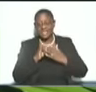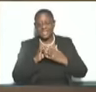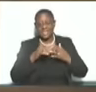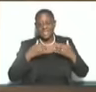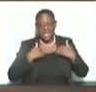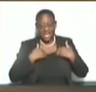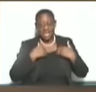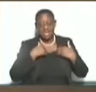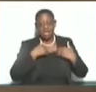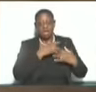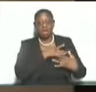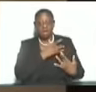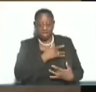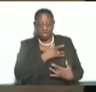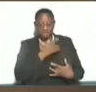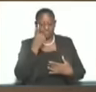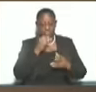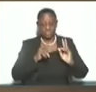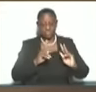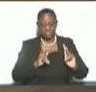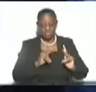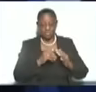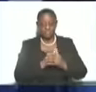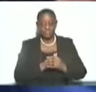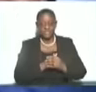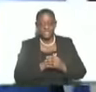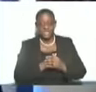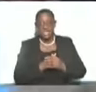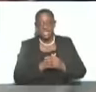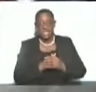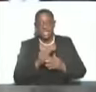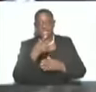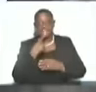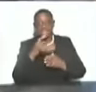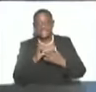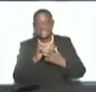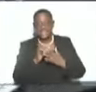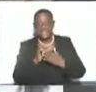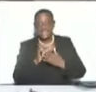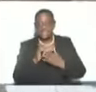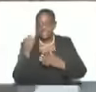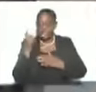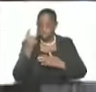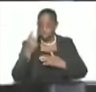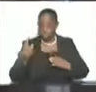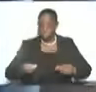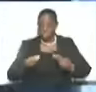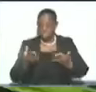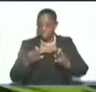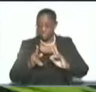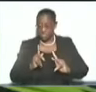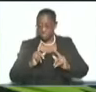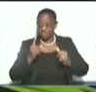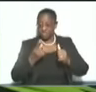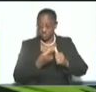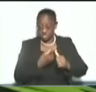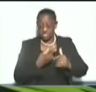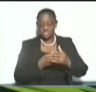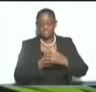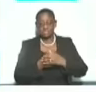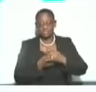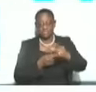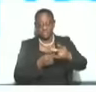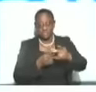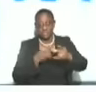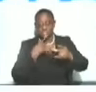says over his career, Wilchcombe embodied the values of the PLP to always put people first. He was